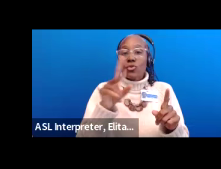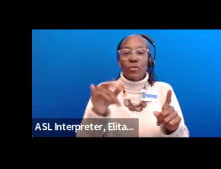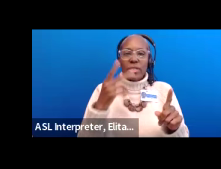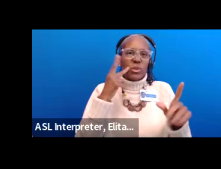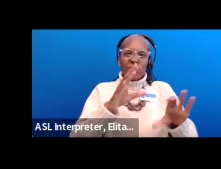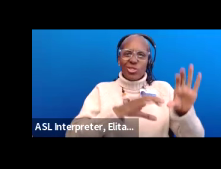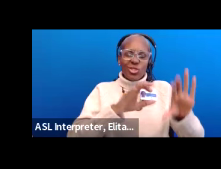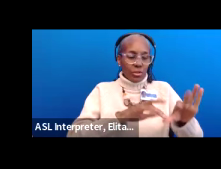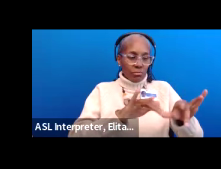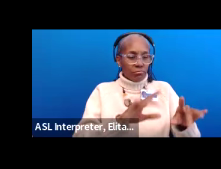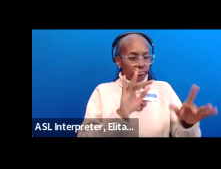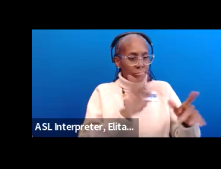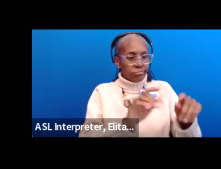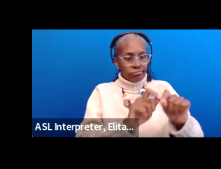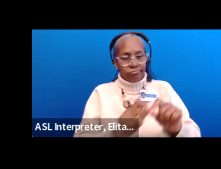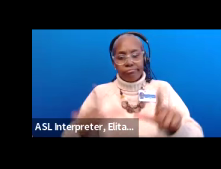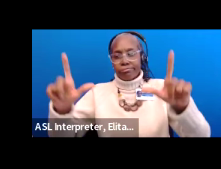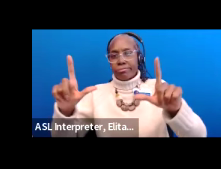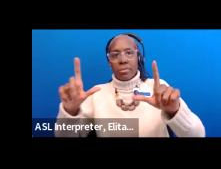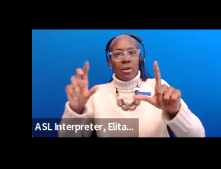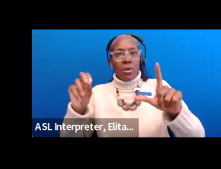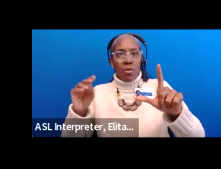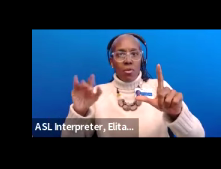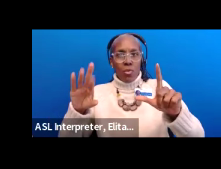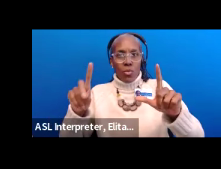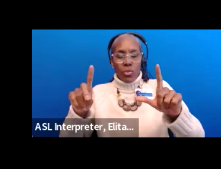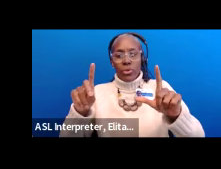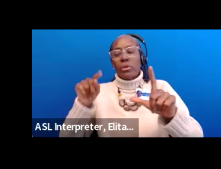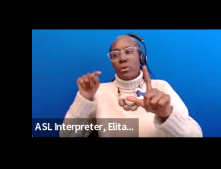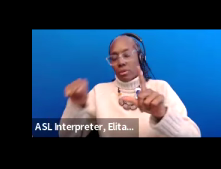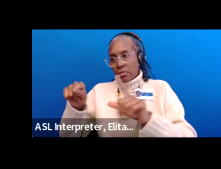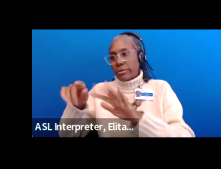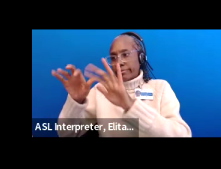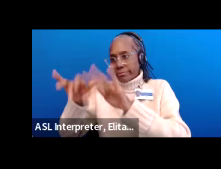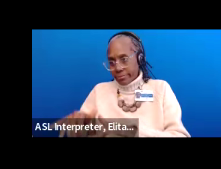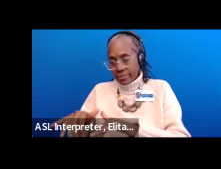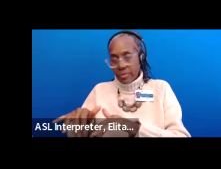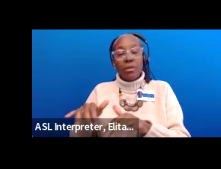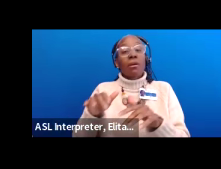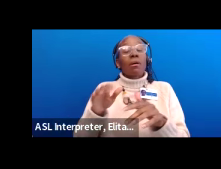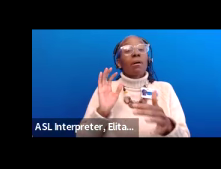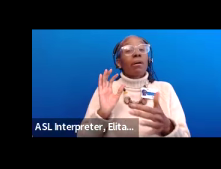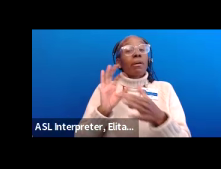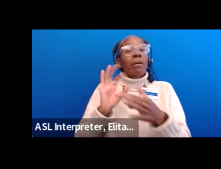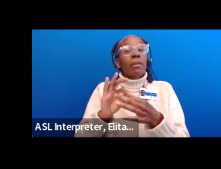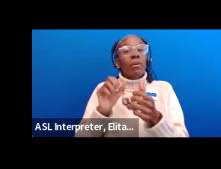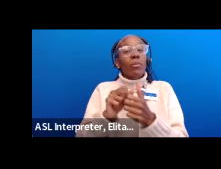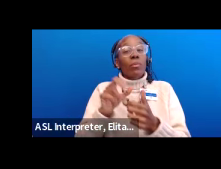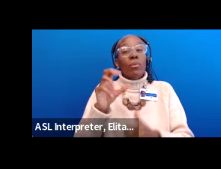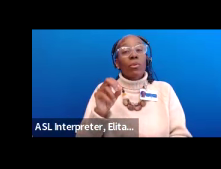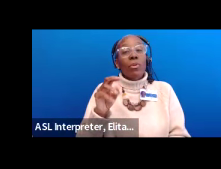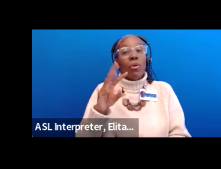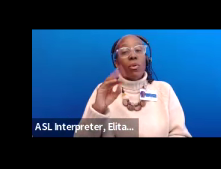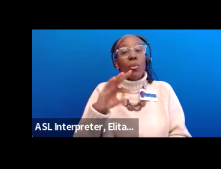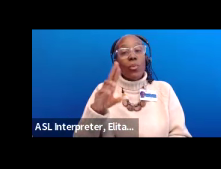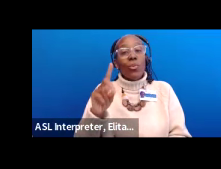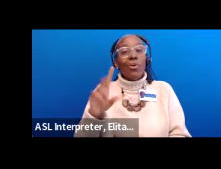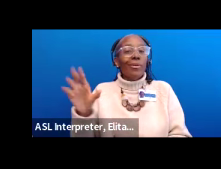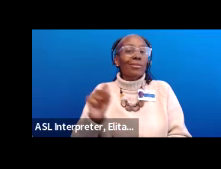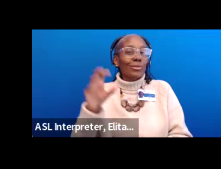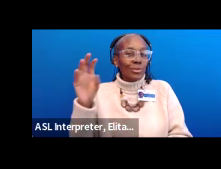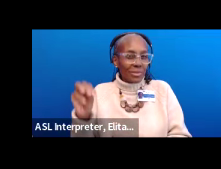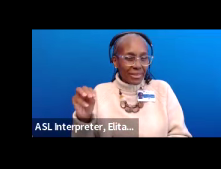that will go to Onward. And also, please follow Onward's social media. And also to note that